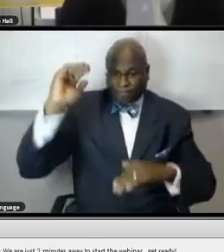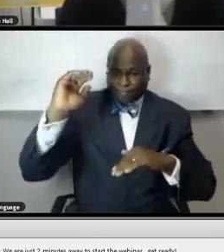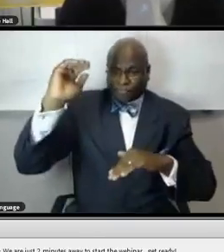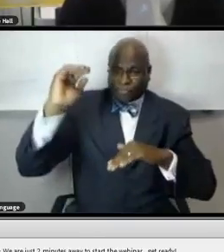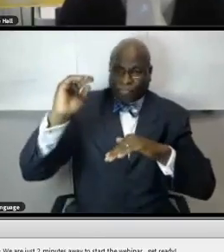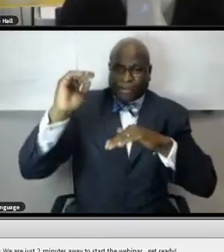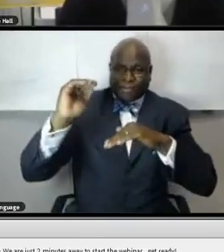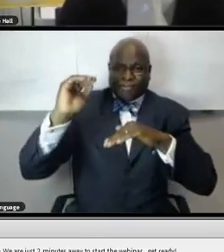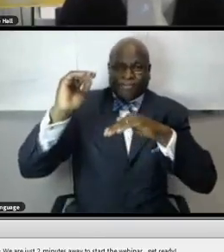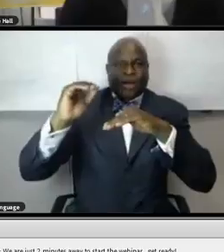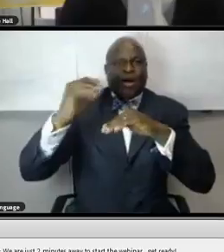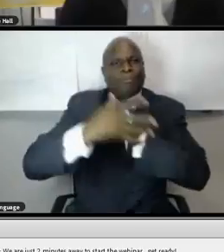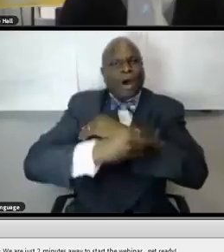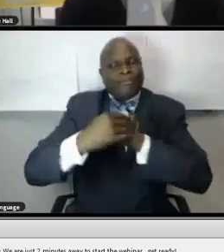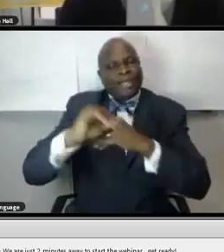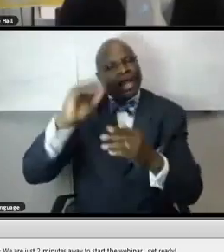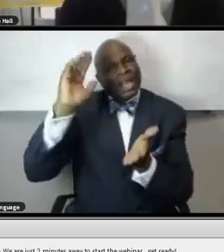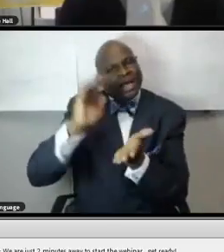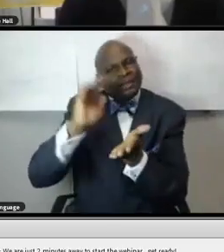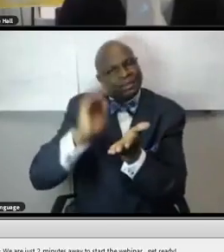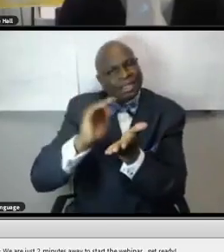the indigenous poverty gap.